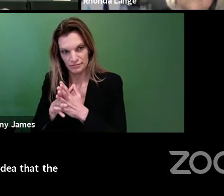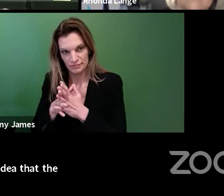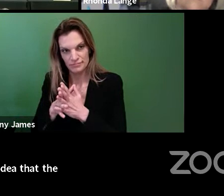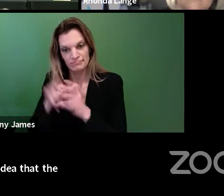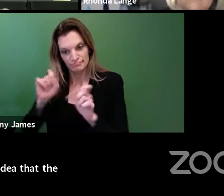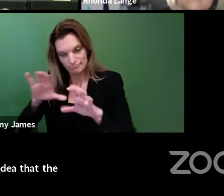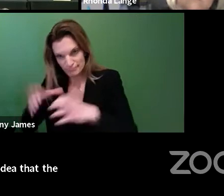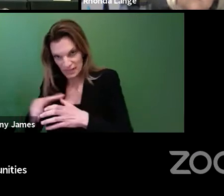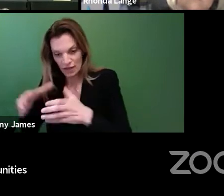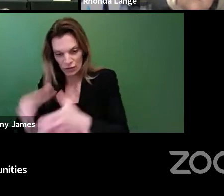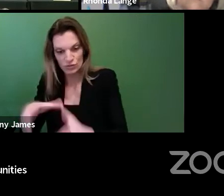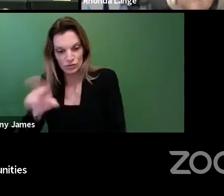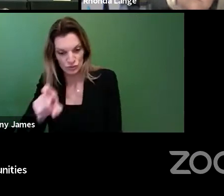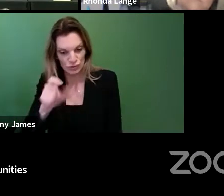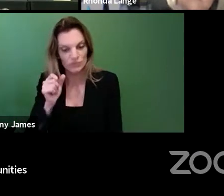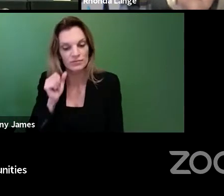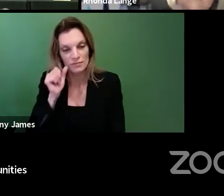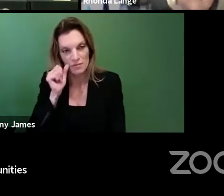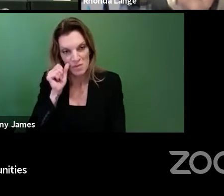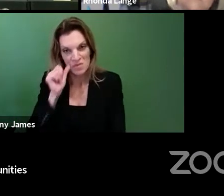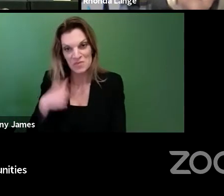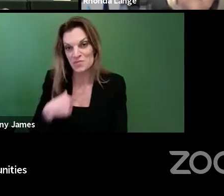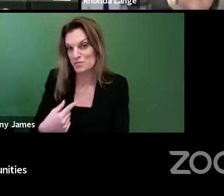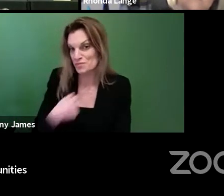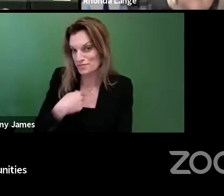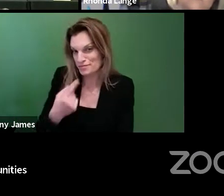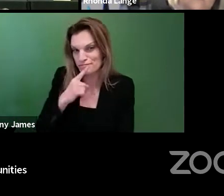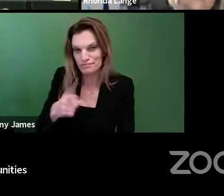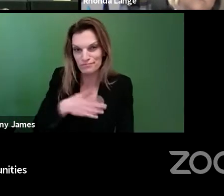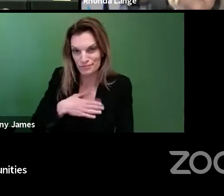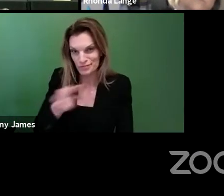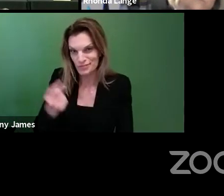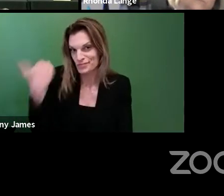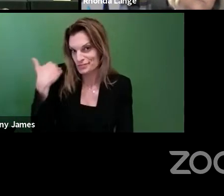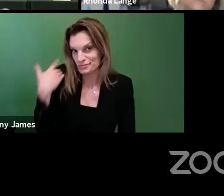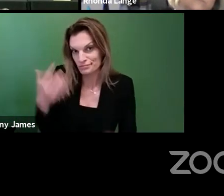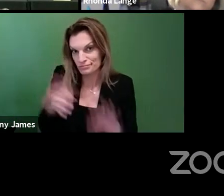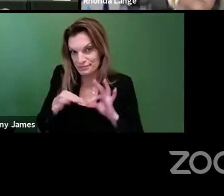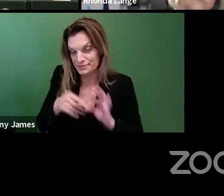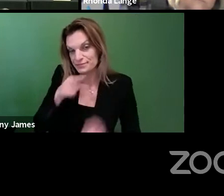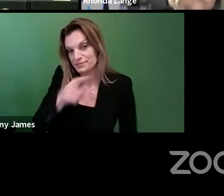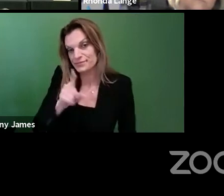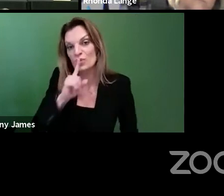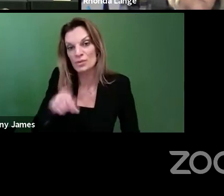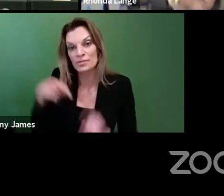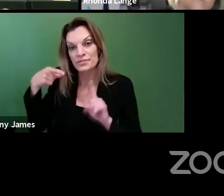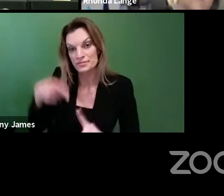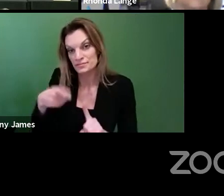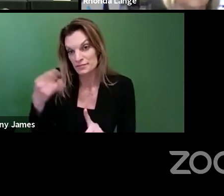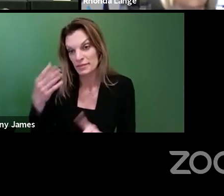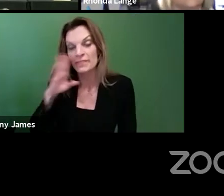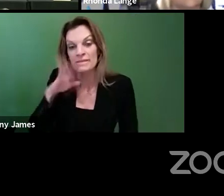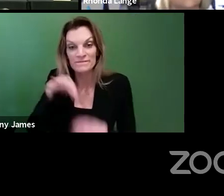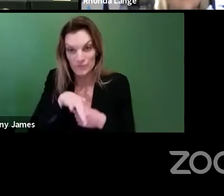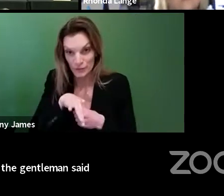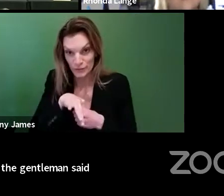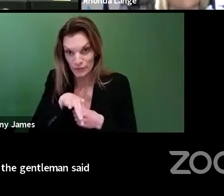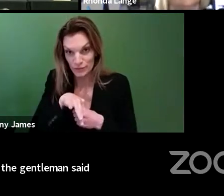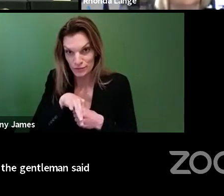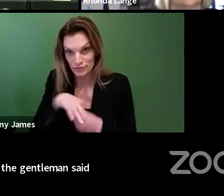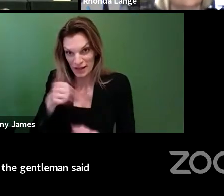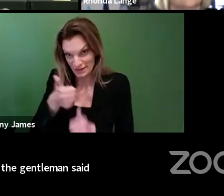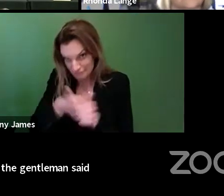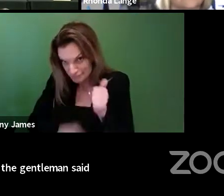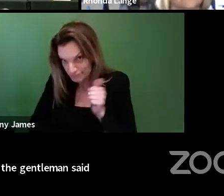together. I like what the gentleman previously said about what this really all boils down to is that every vote, every legal